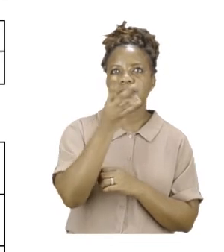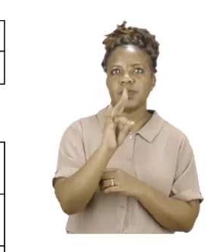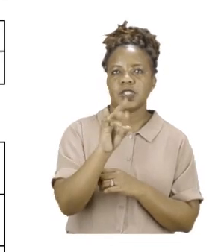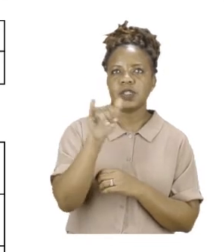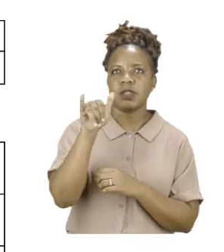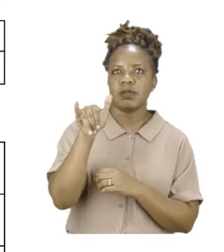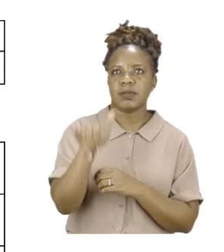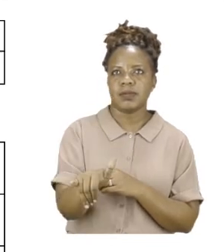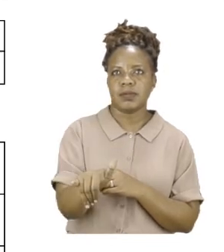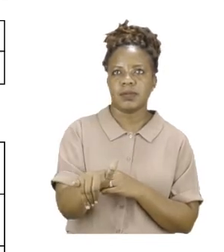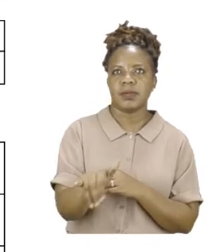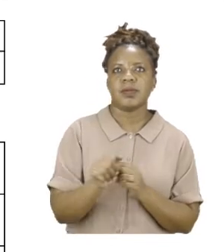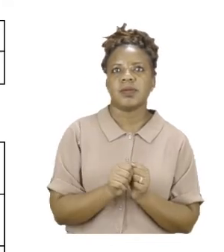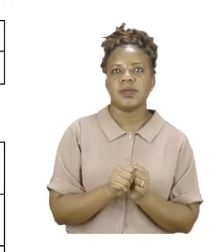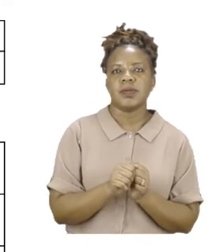he,